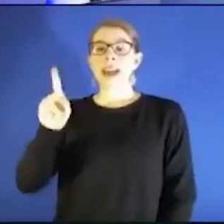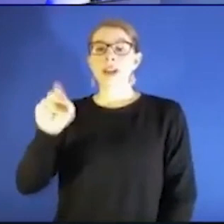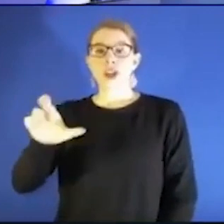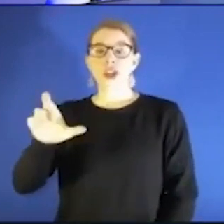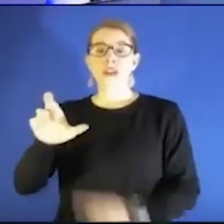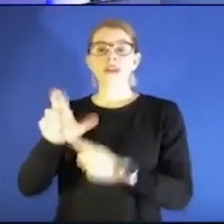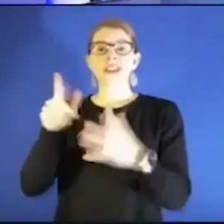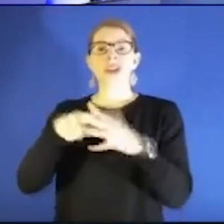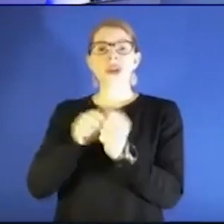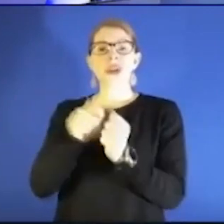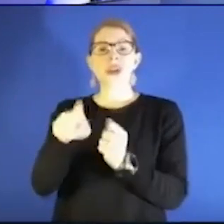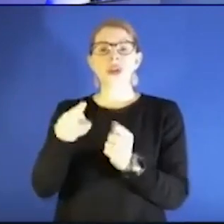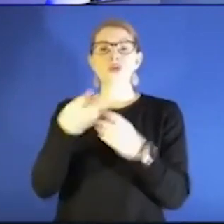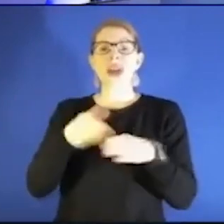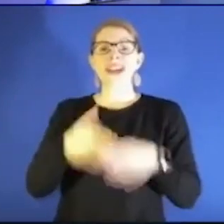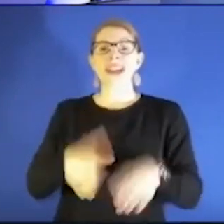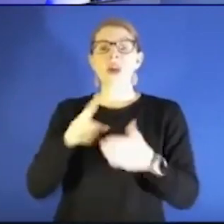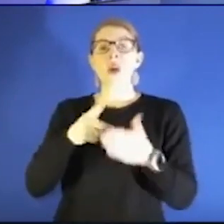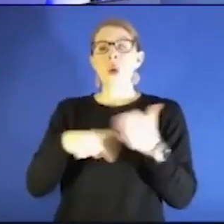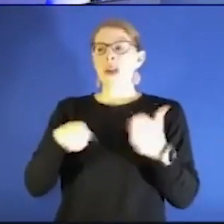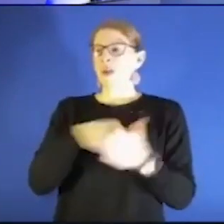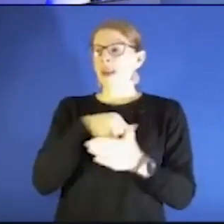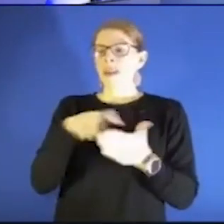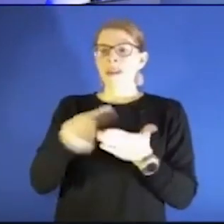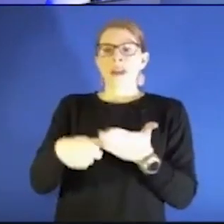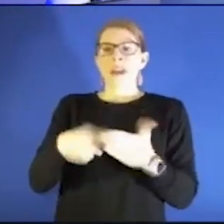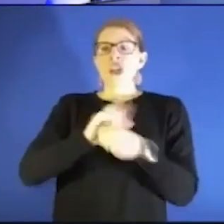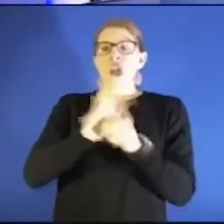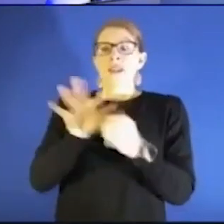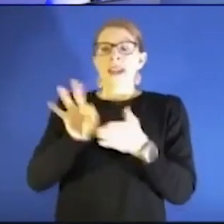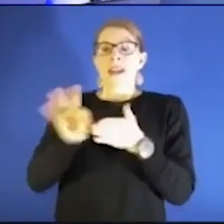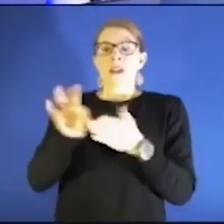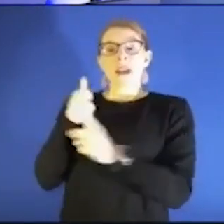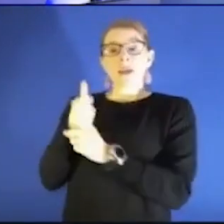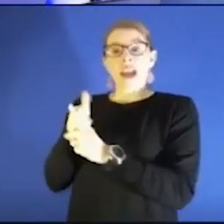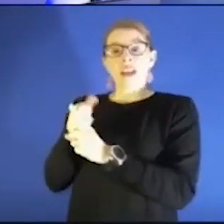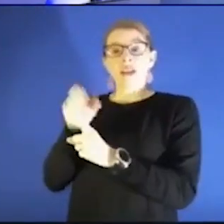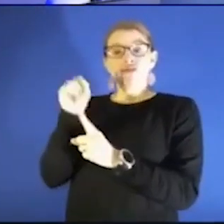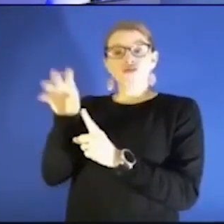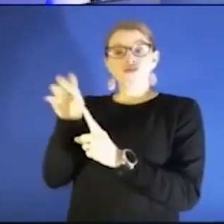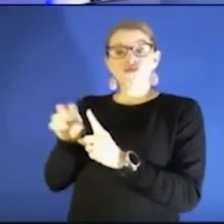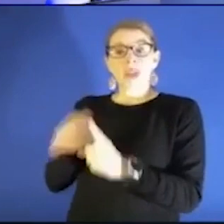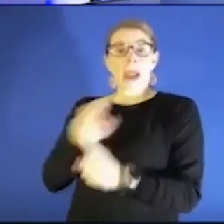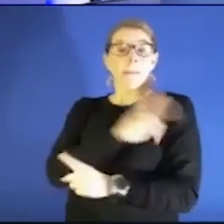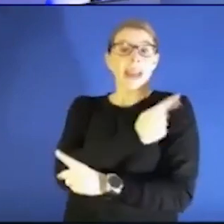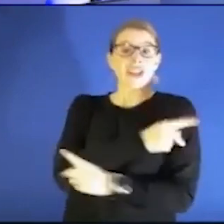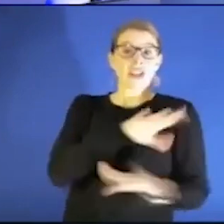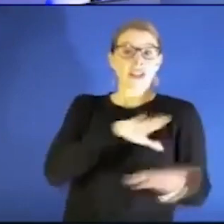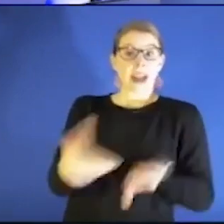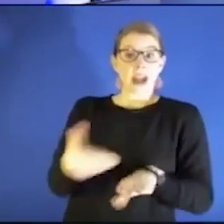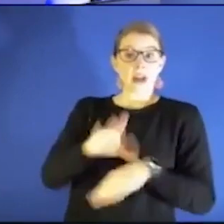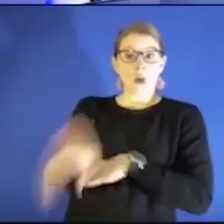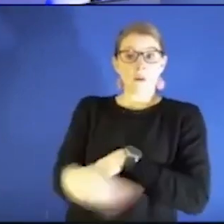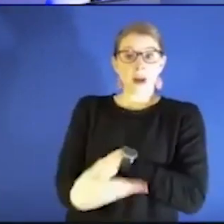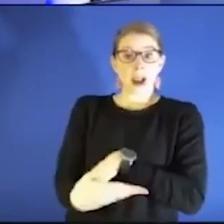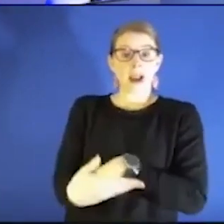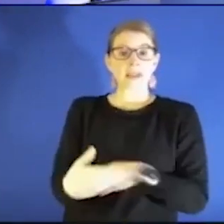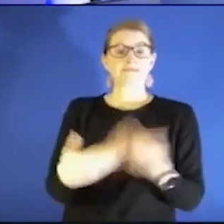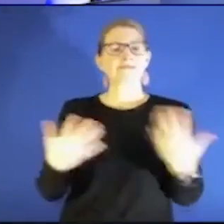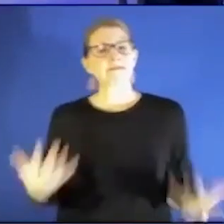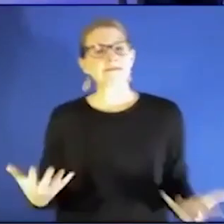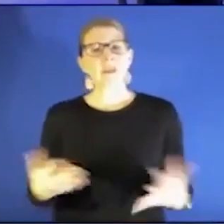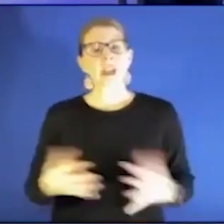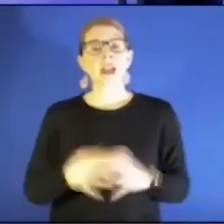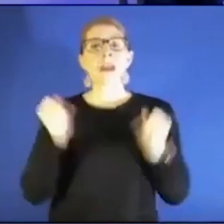talk about the COVID count. When Dr. Hawkinson shares that a patient has died overnight, a lot of people want to